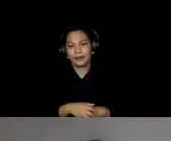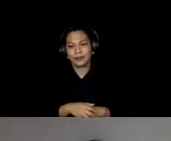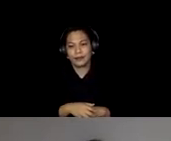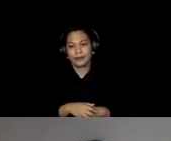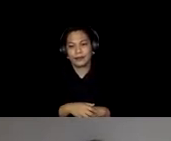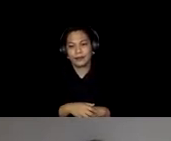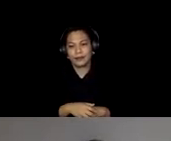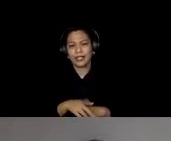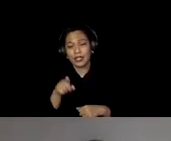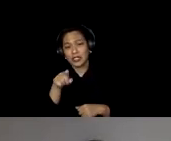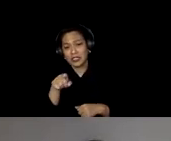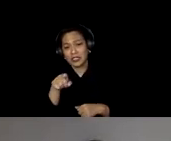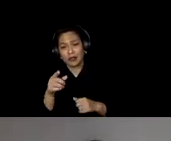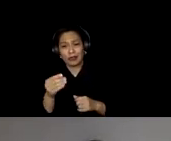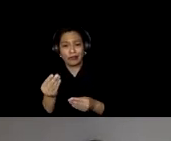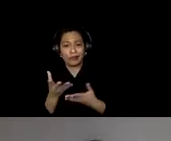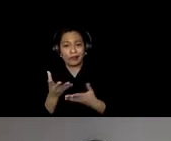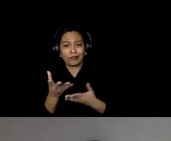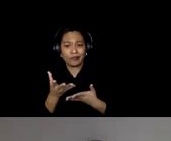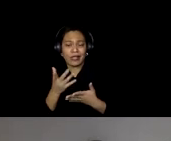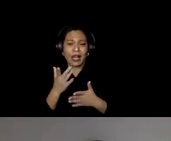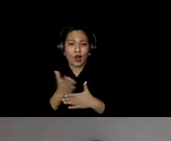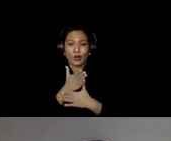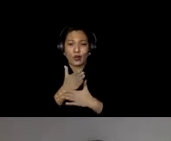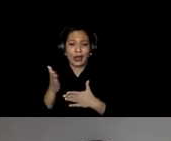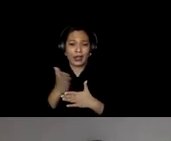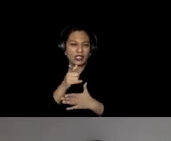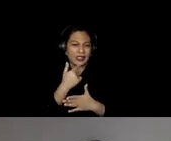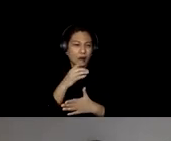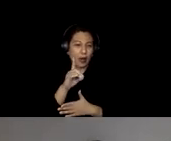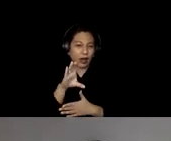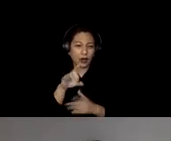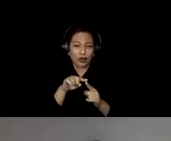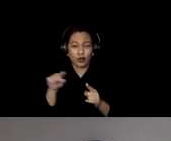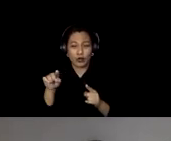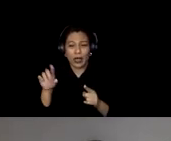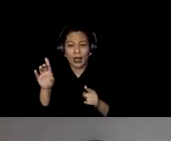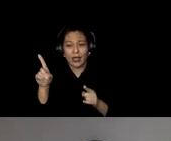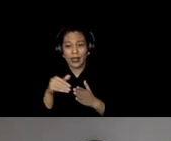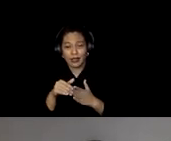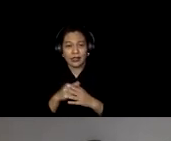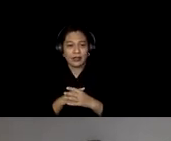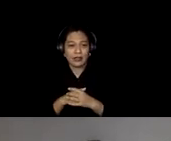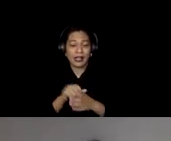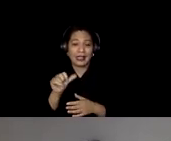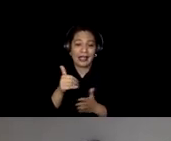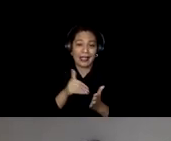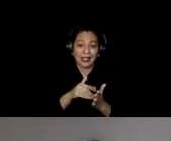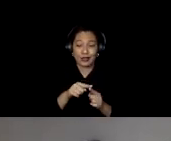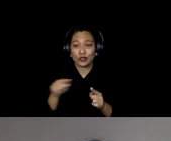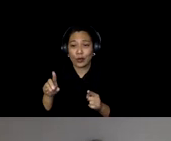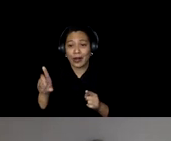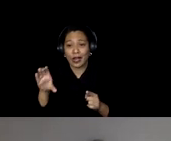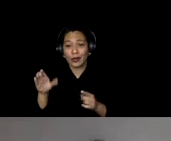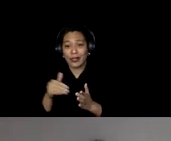It gives you a range, so it's between 100 to 1,000, and between 10,000 to 100,000. Below